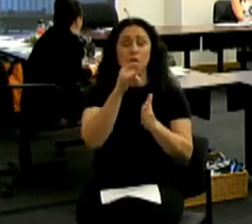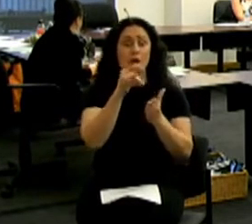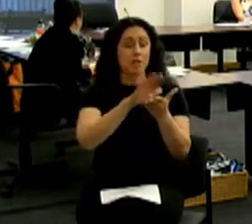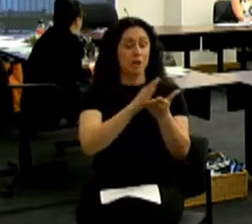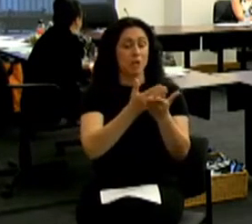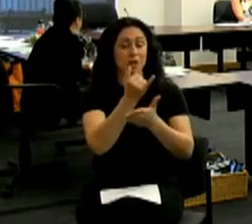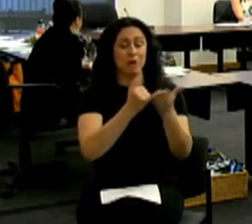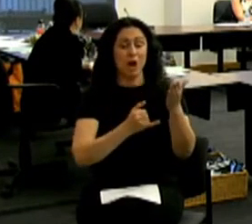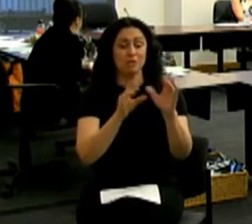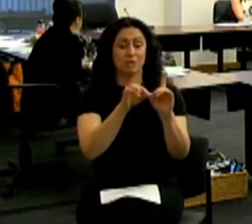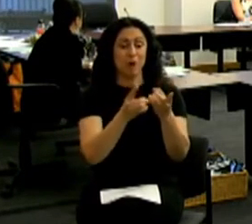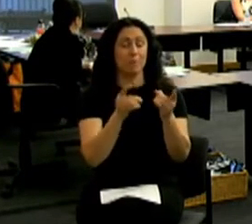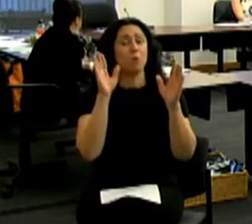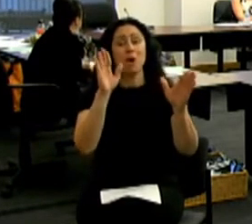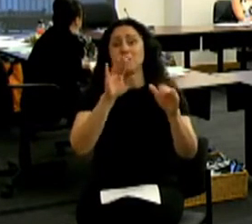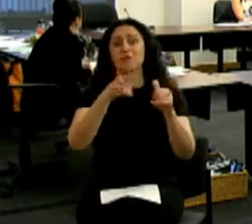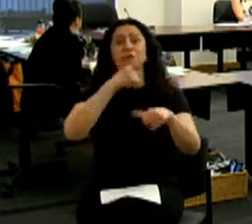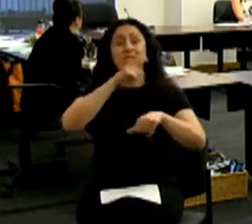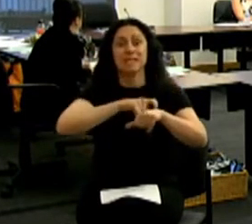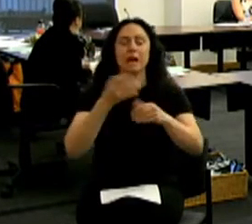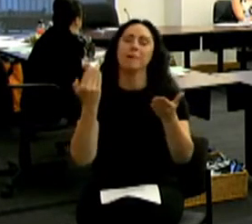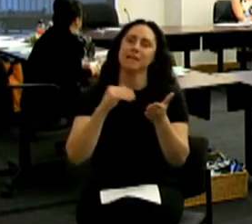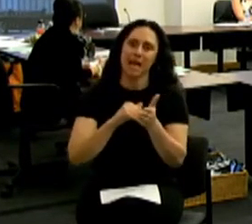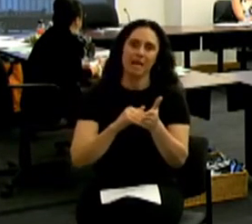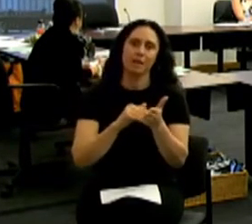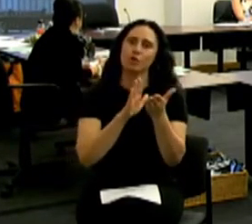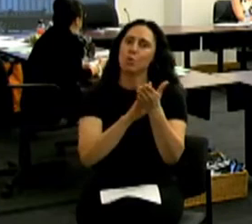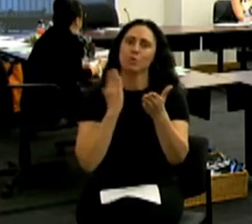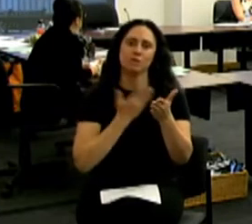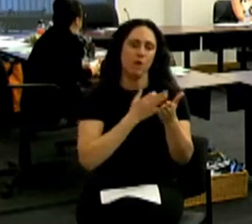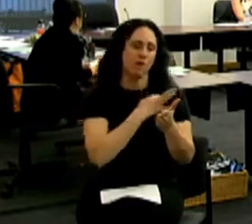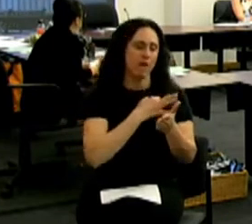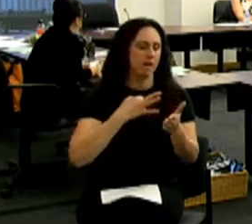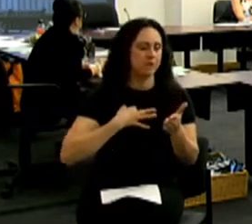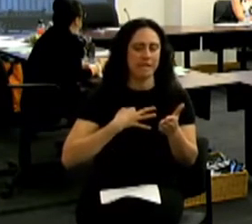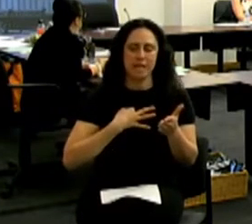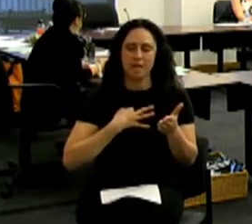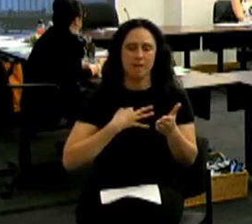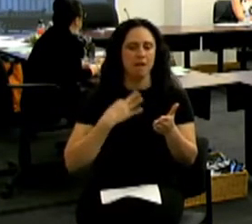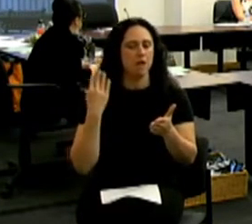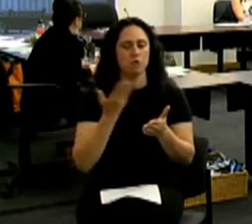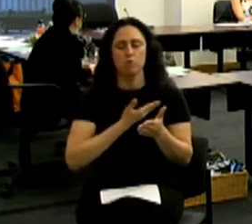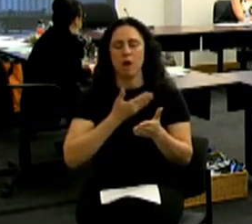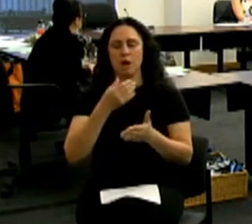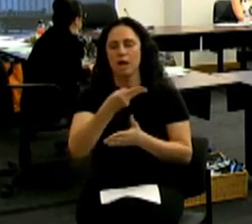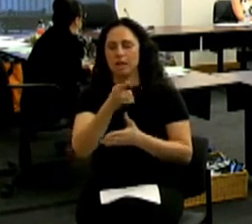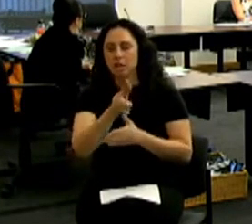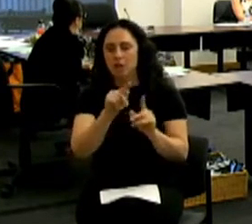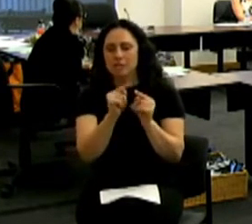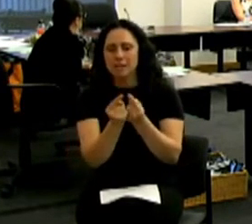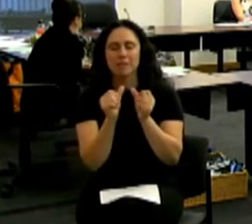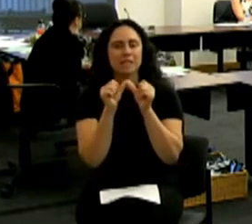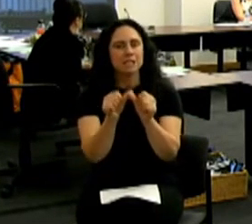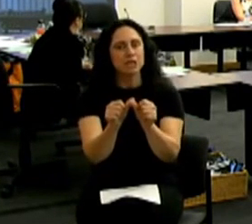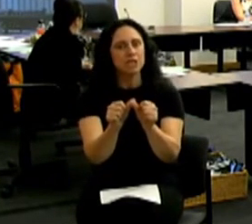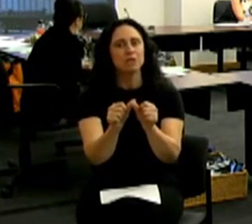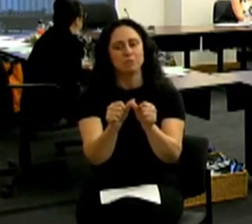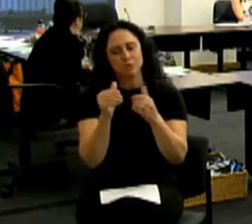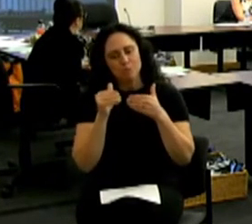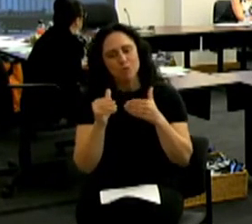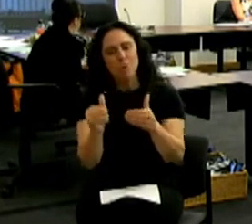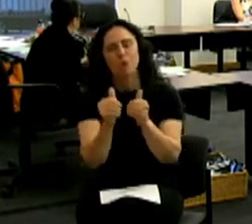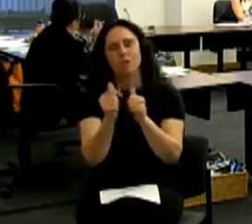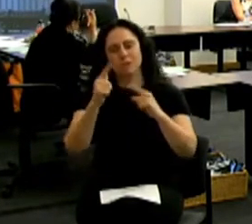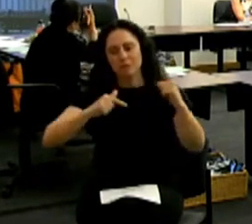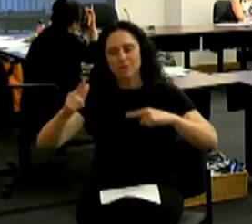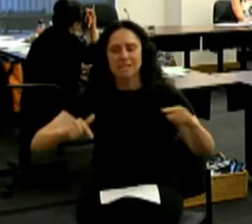which was wonderful. It's the first time. So again, you know, kudos to our faculty, you know, to our HR team. We continue to look for